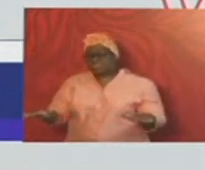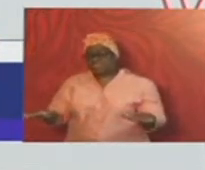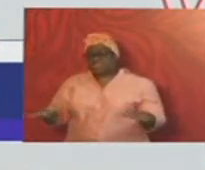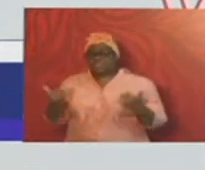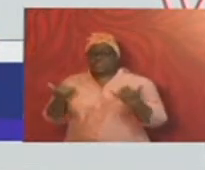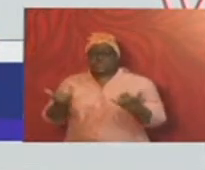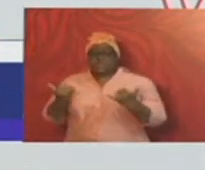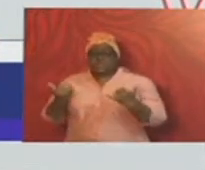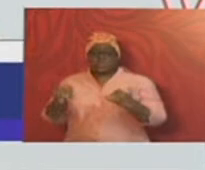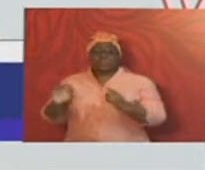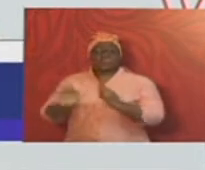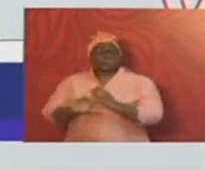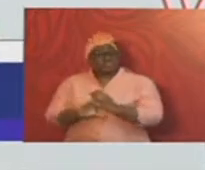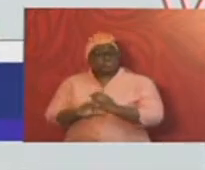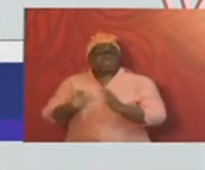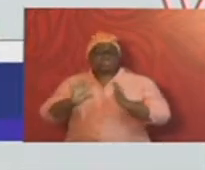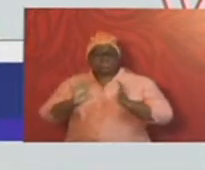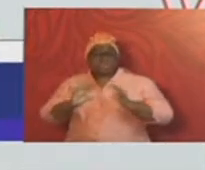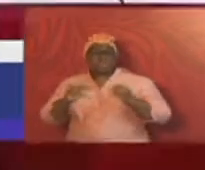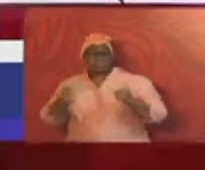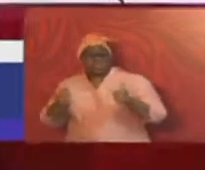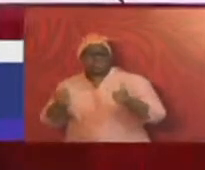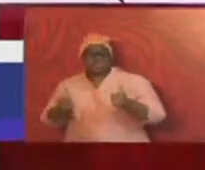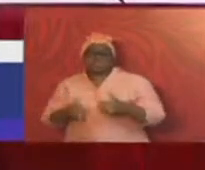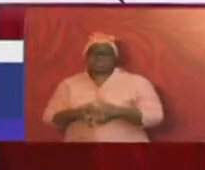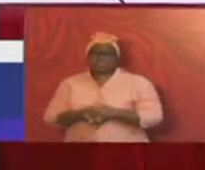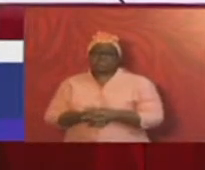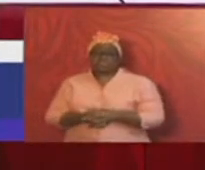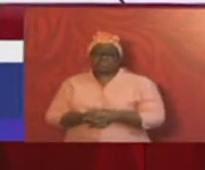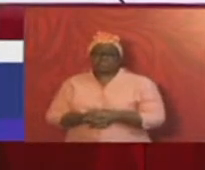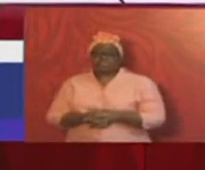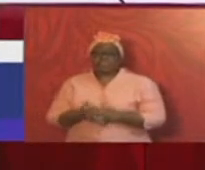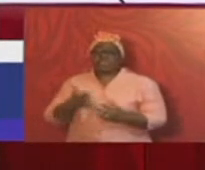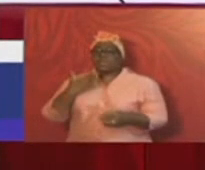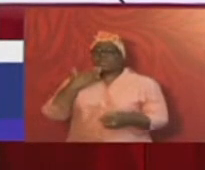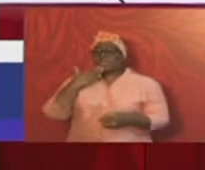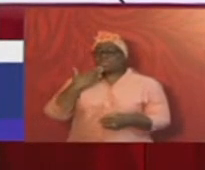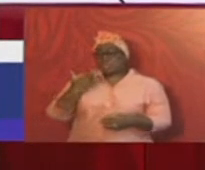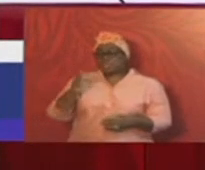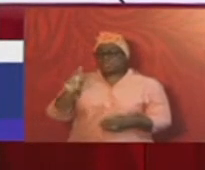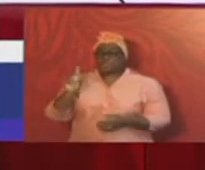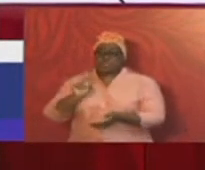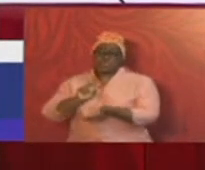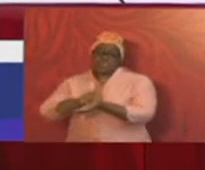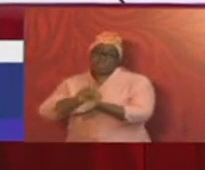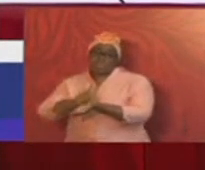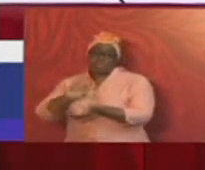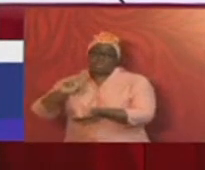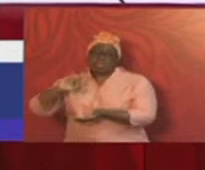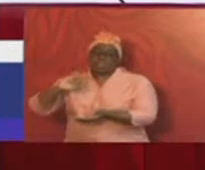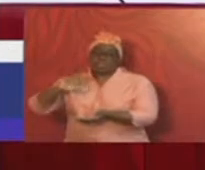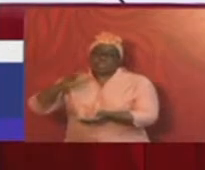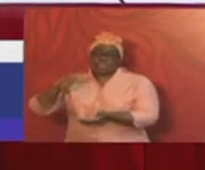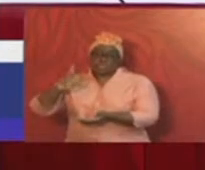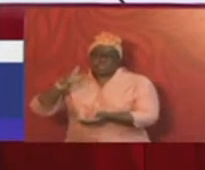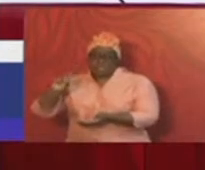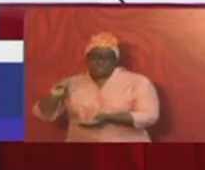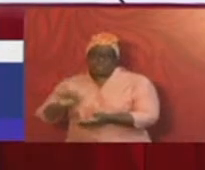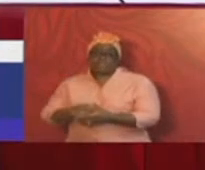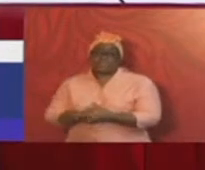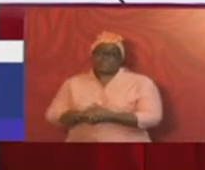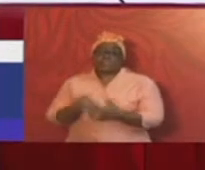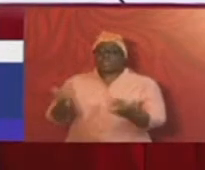you. And thank you, Dr. Richards. Ladies and gentlemen, we have come to the end of today's virtual